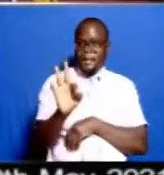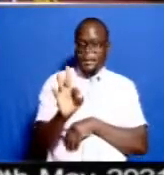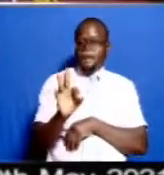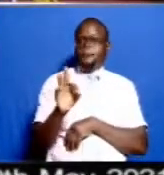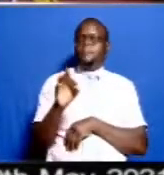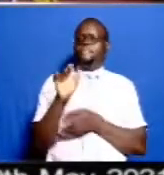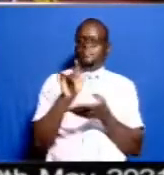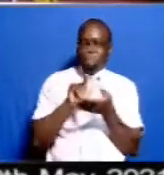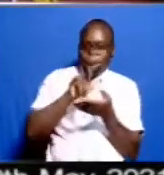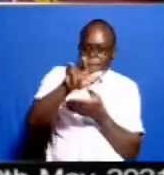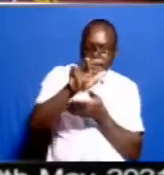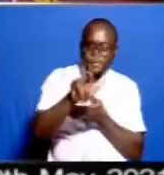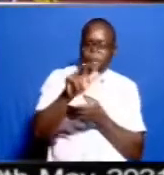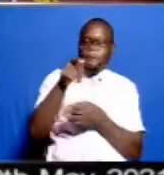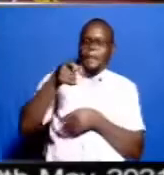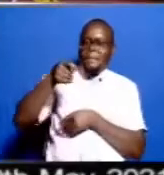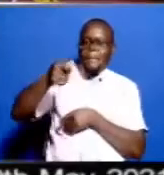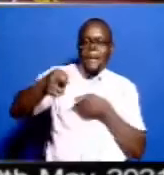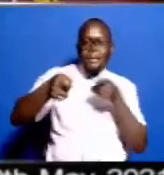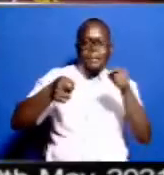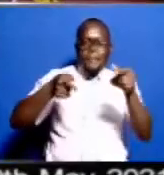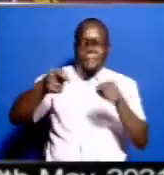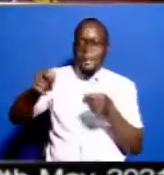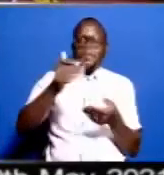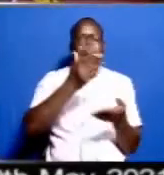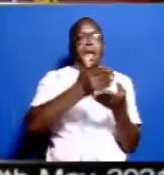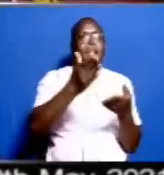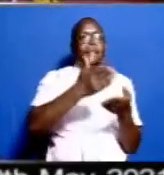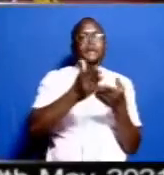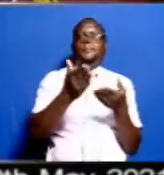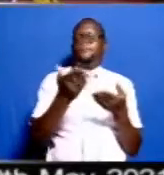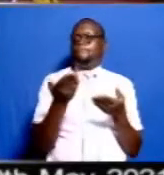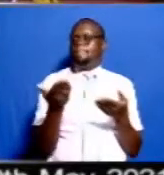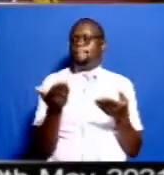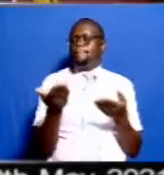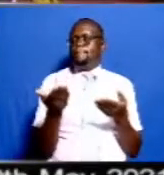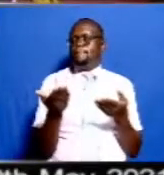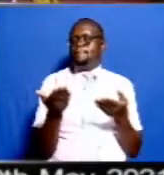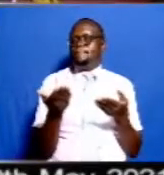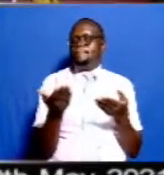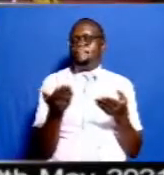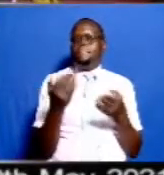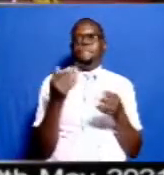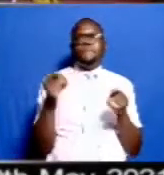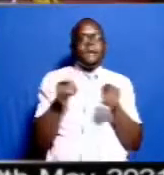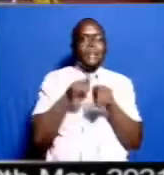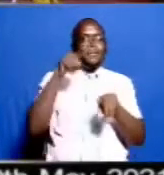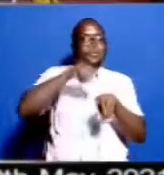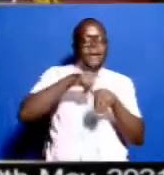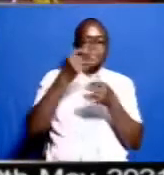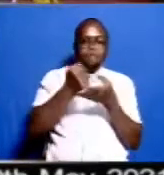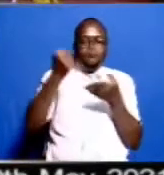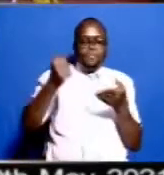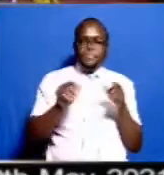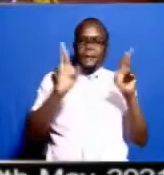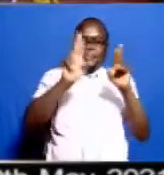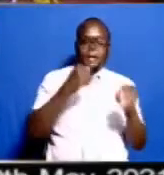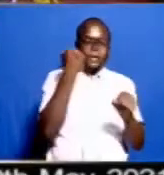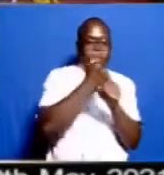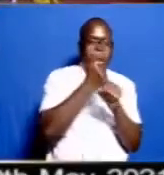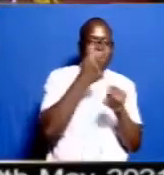airline continued to pay lease expenses even during suspension of all international